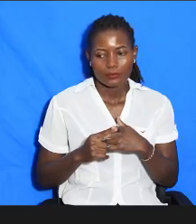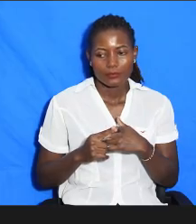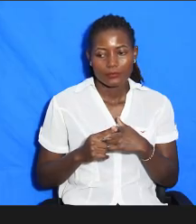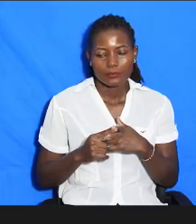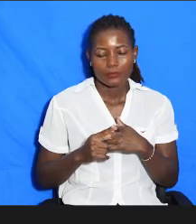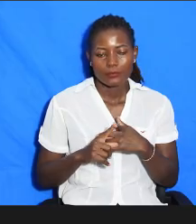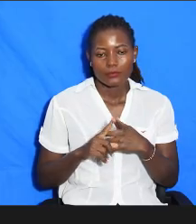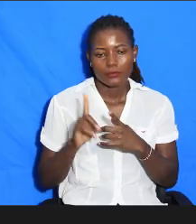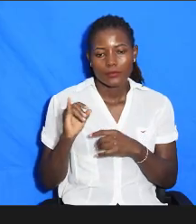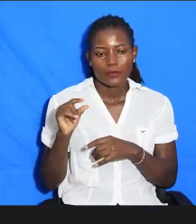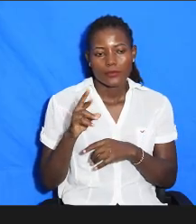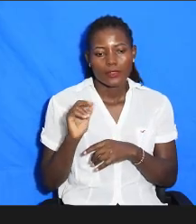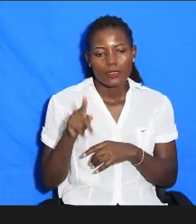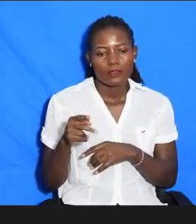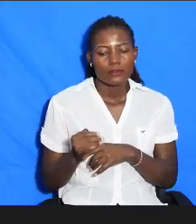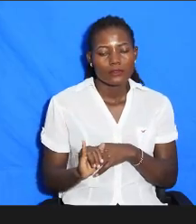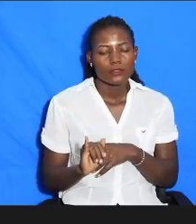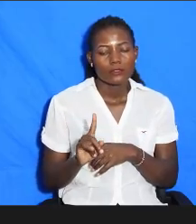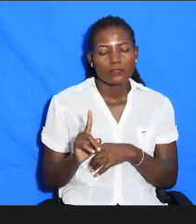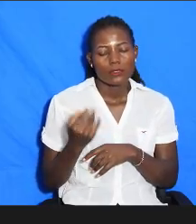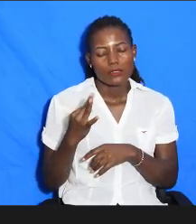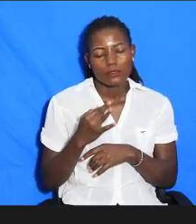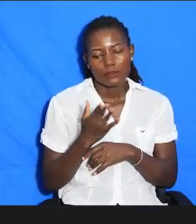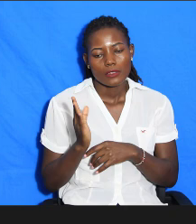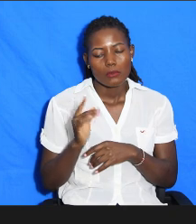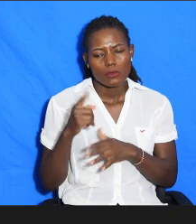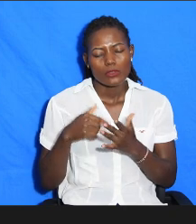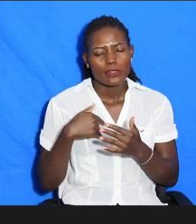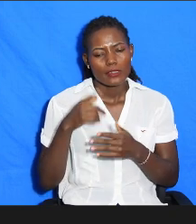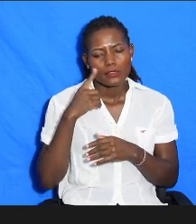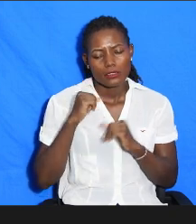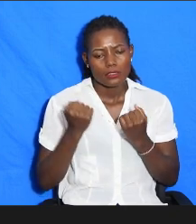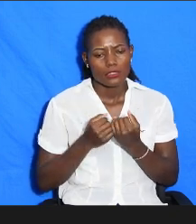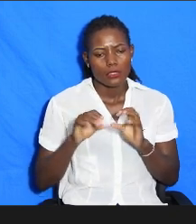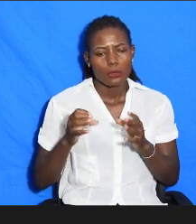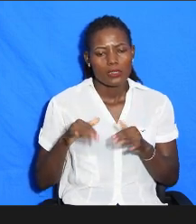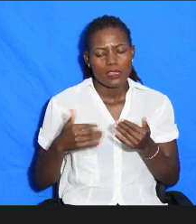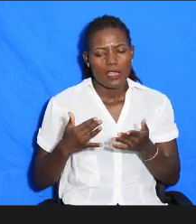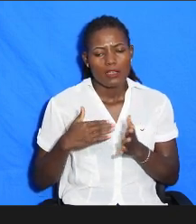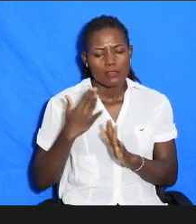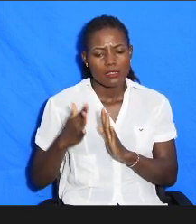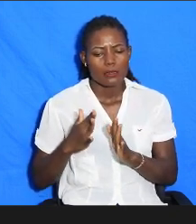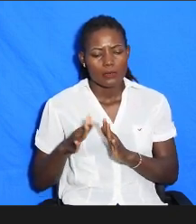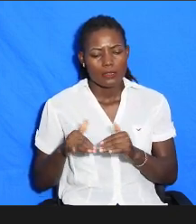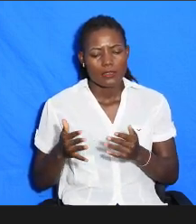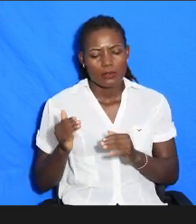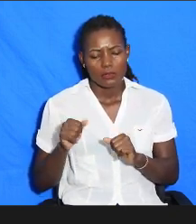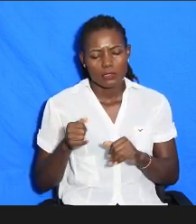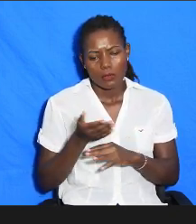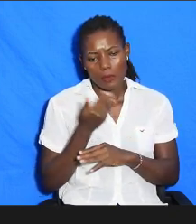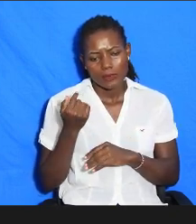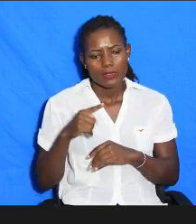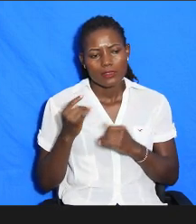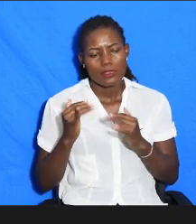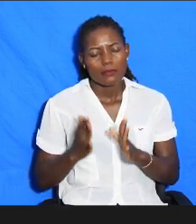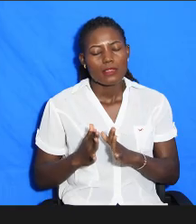them. And what I normally see in the social media is how they normally strategize on how they can better their athletes. So I